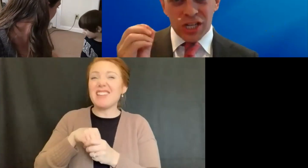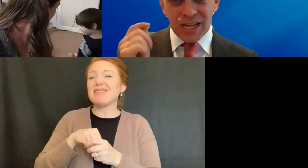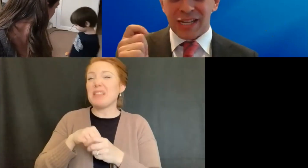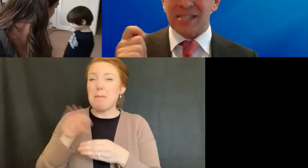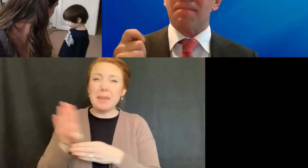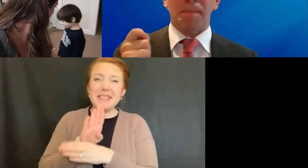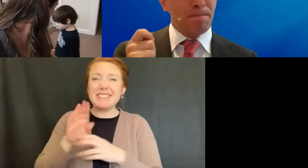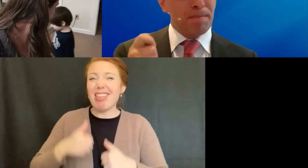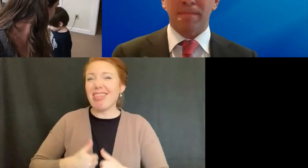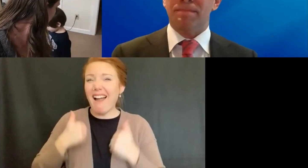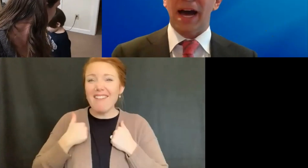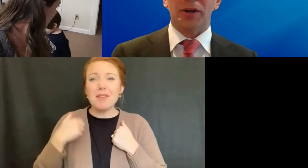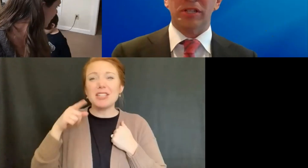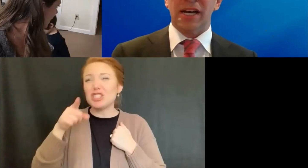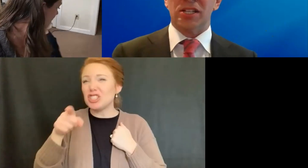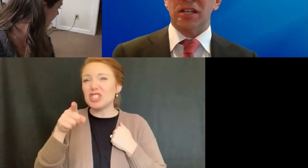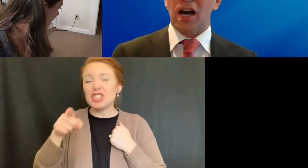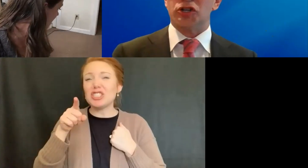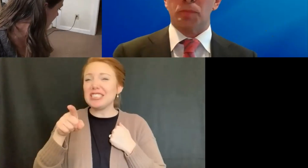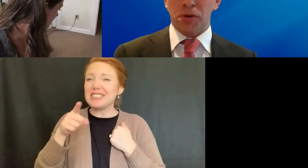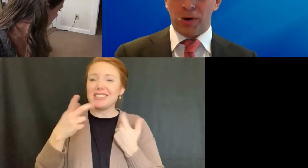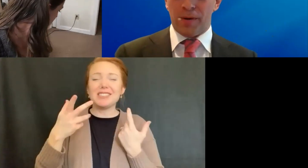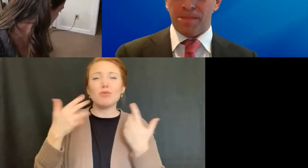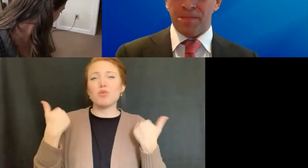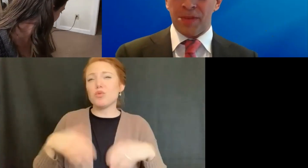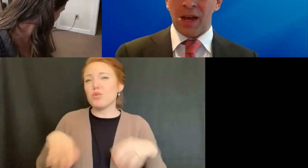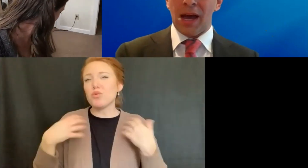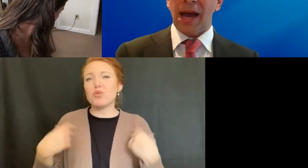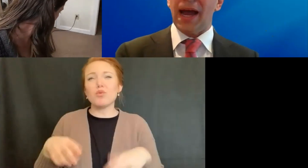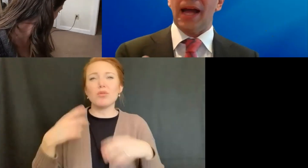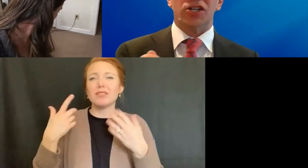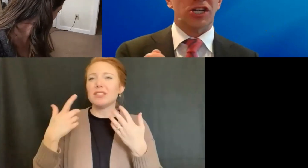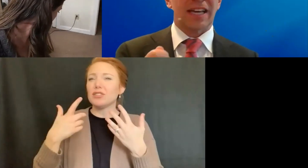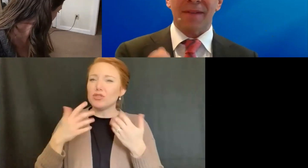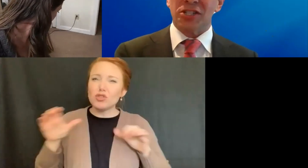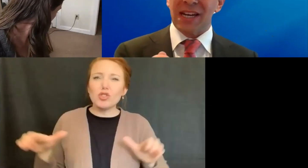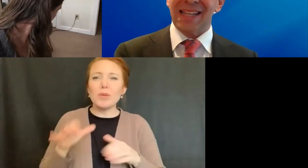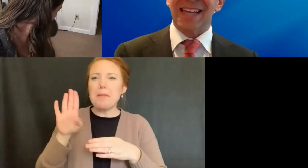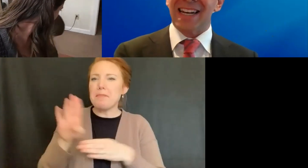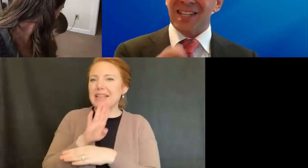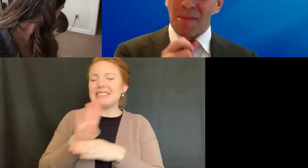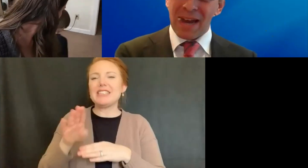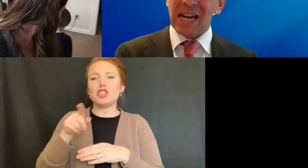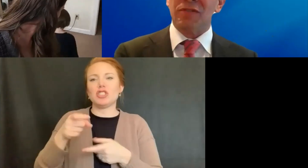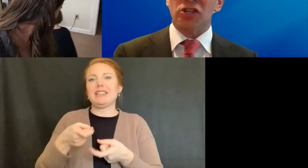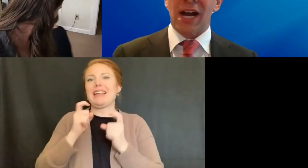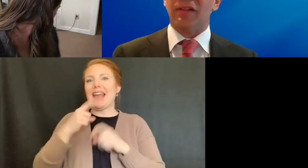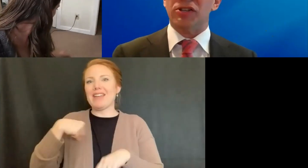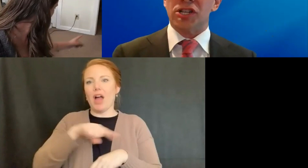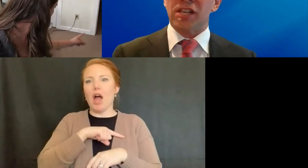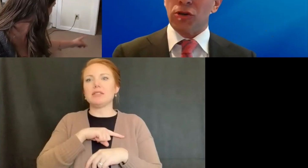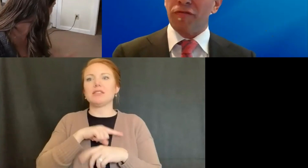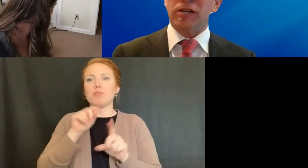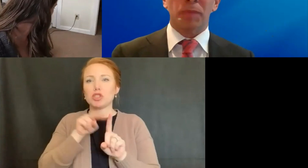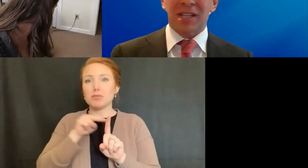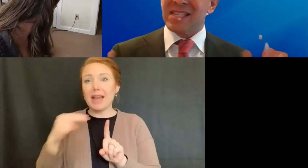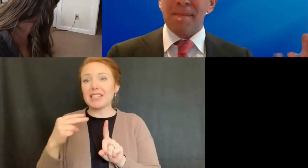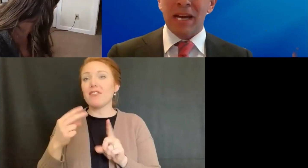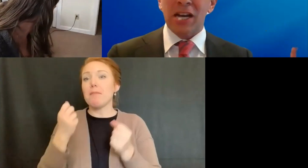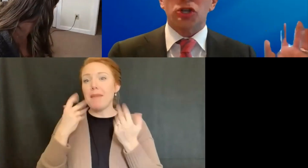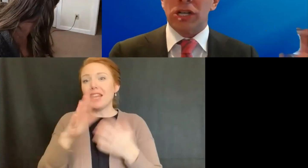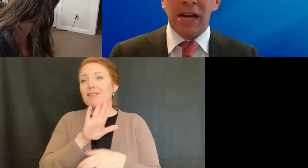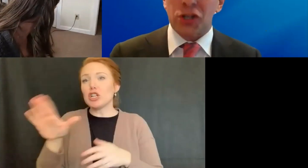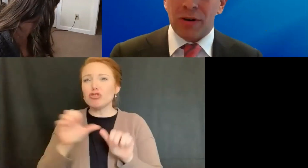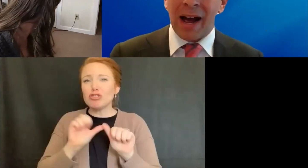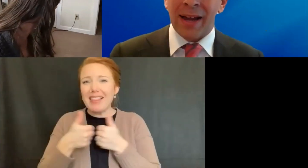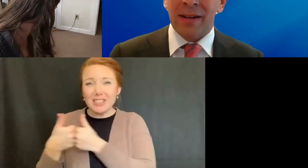Right? I mean, she is a battle-tested entrepreneur, and she gave us an insight into many of the challenges that you'll face. But does